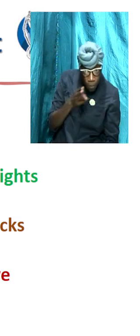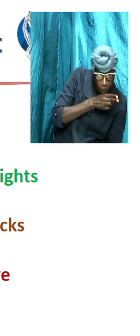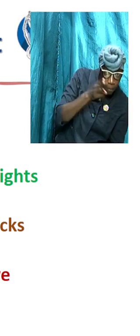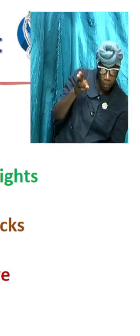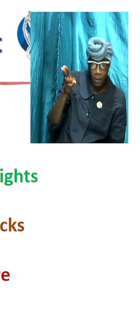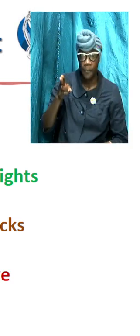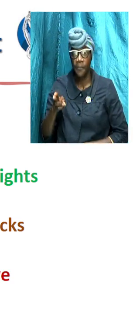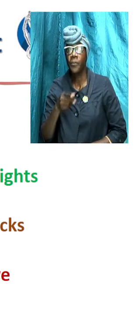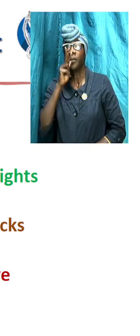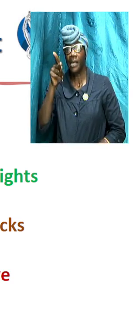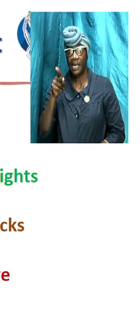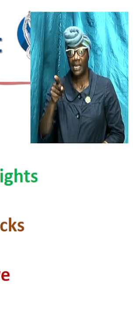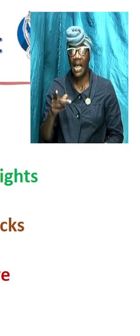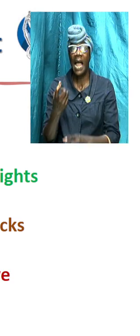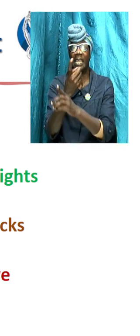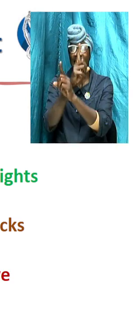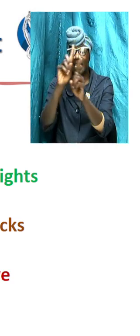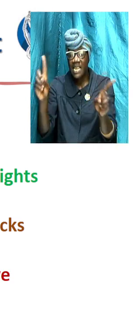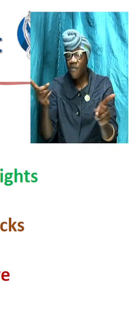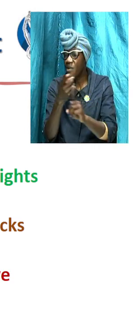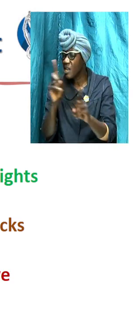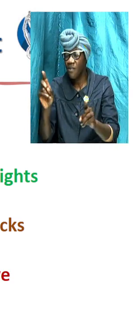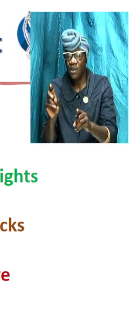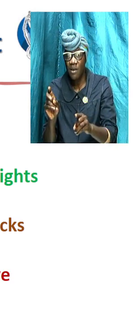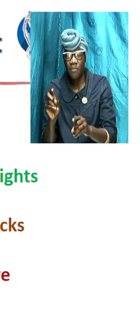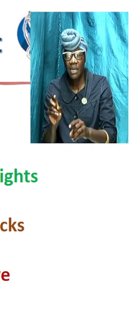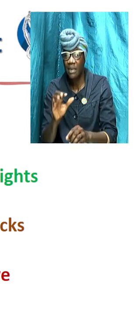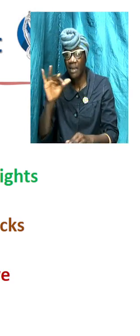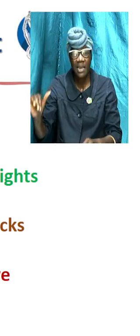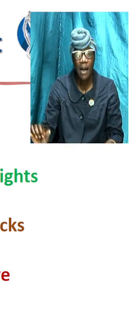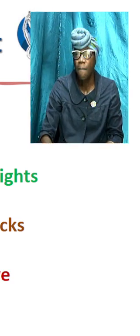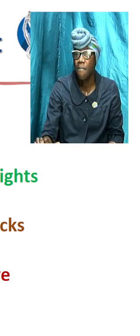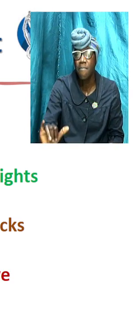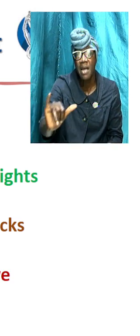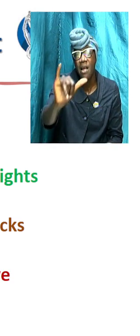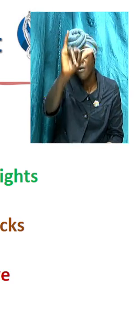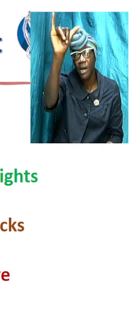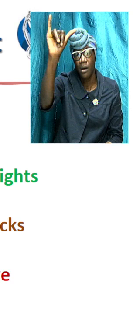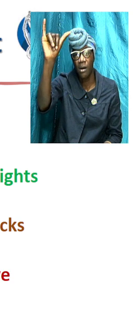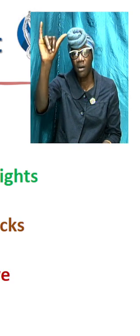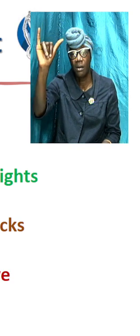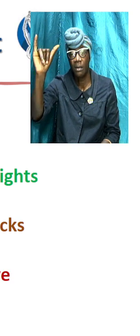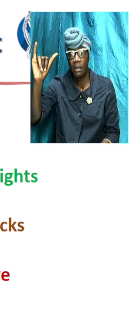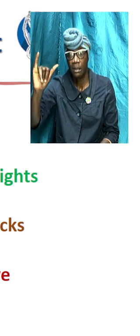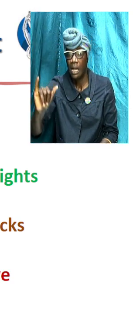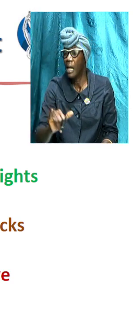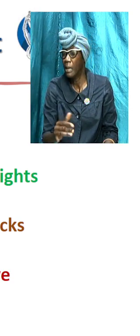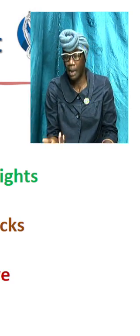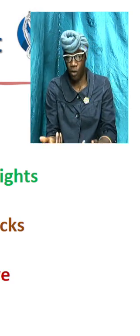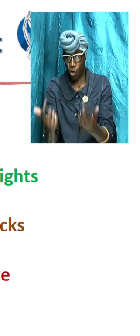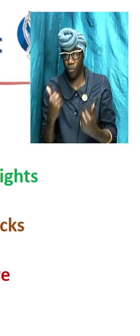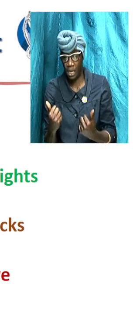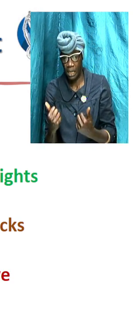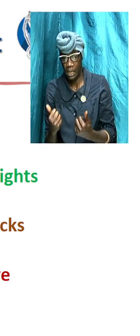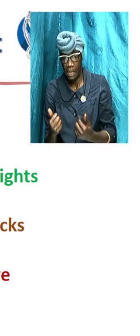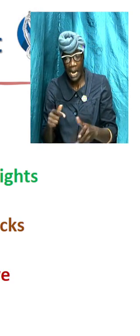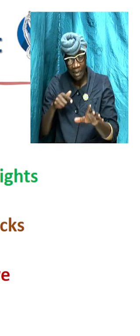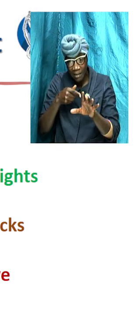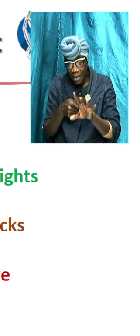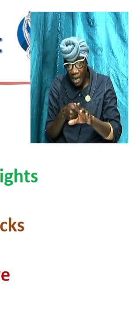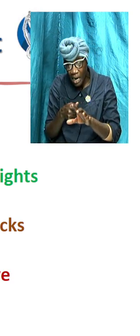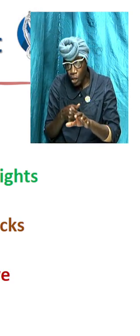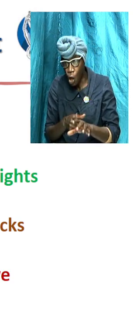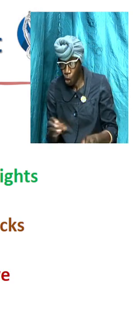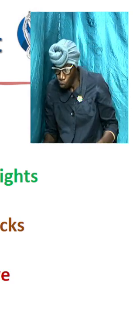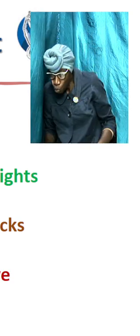in Florida and dozen other, schools we're seeing where people just get crazy, come in and start shooting up the